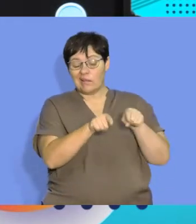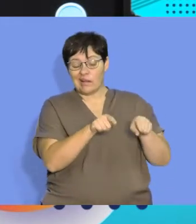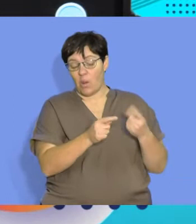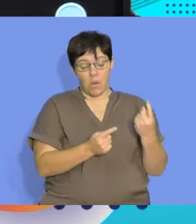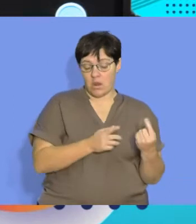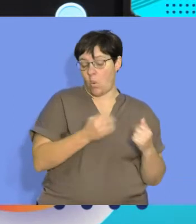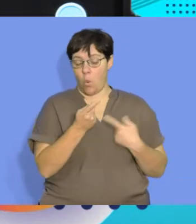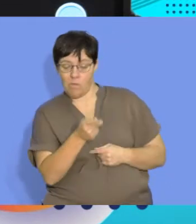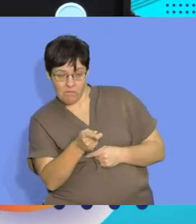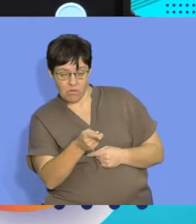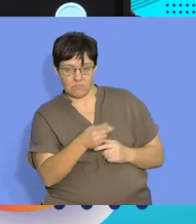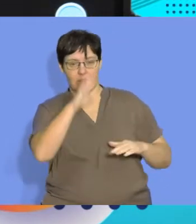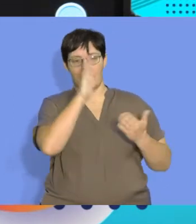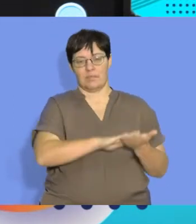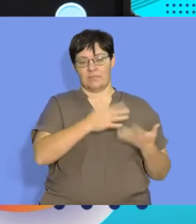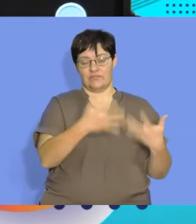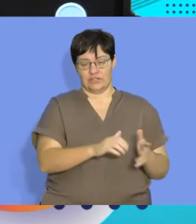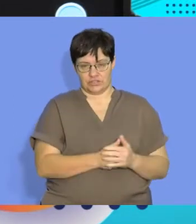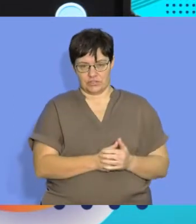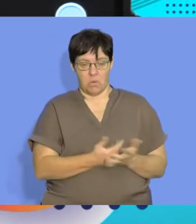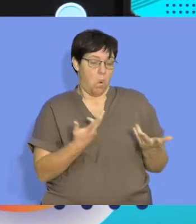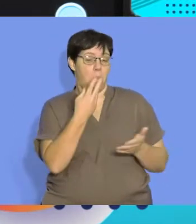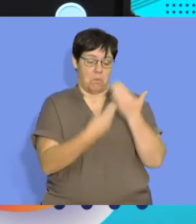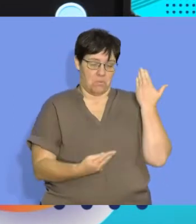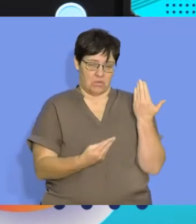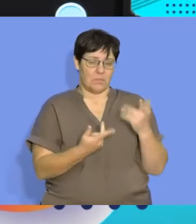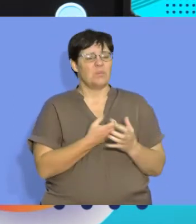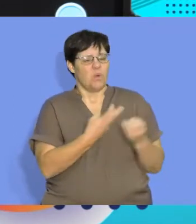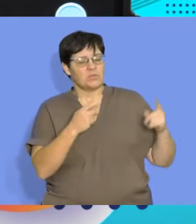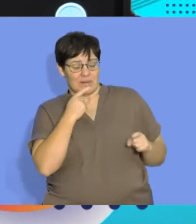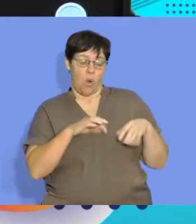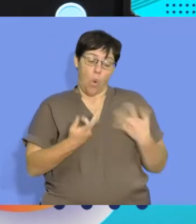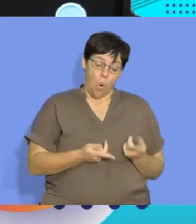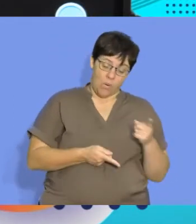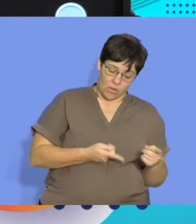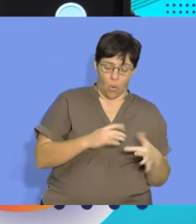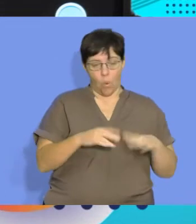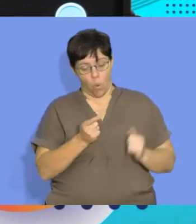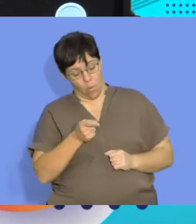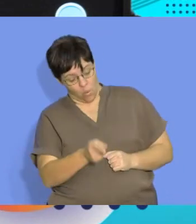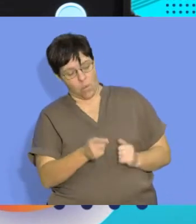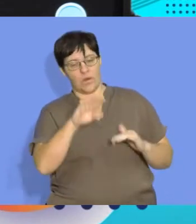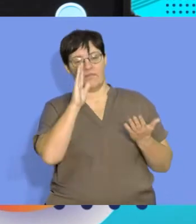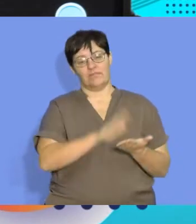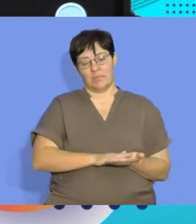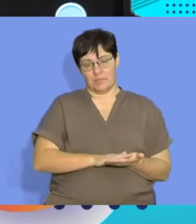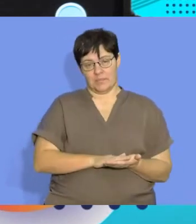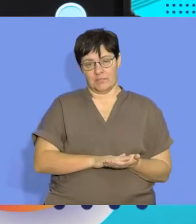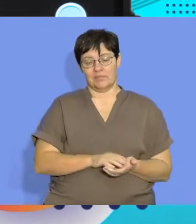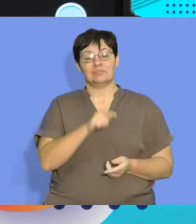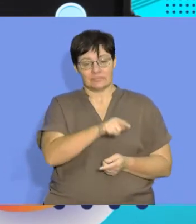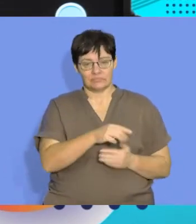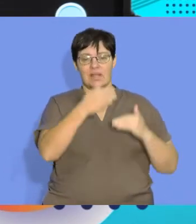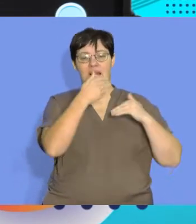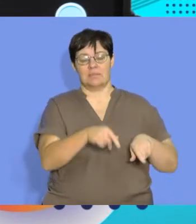reactants is used up. It can be both, but mostly it's one of the reactants, and it's normally the reactant that